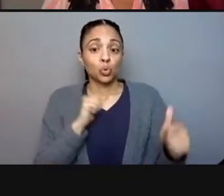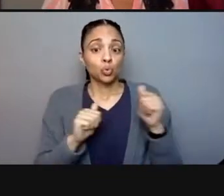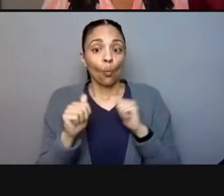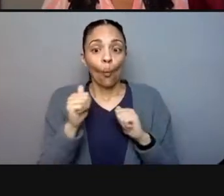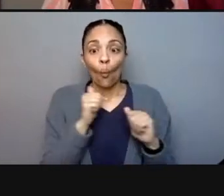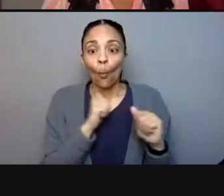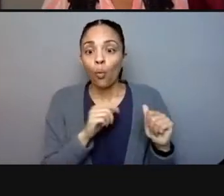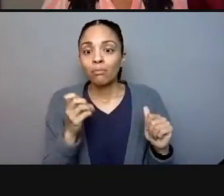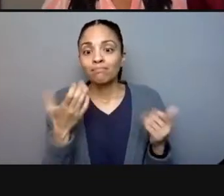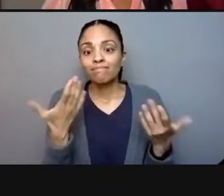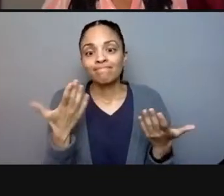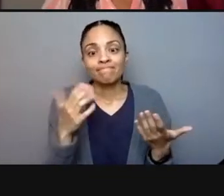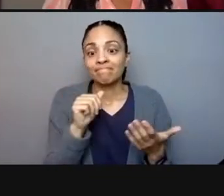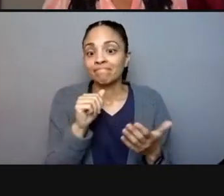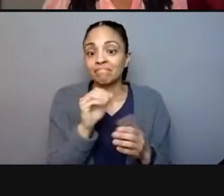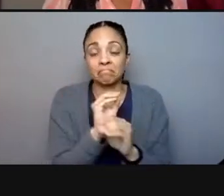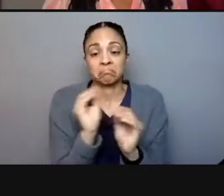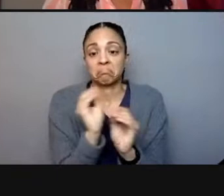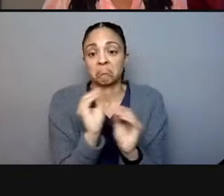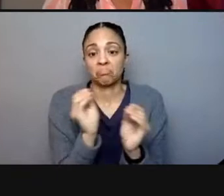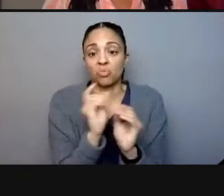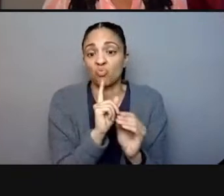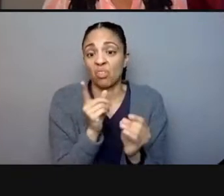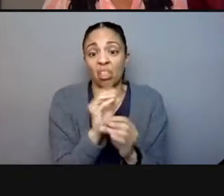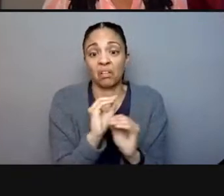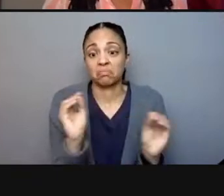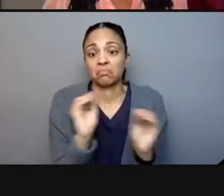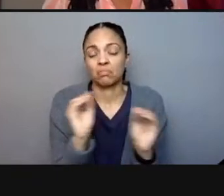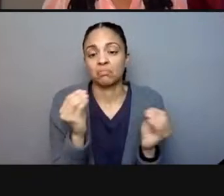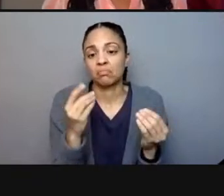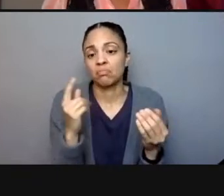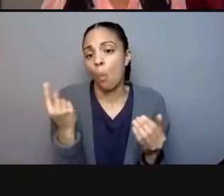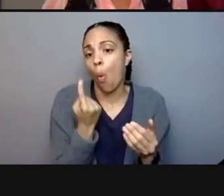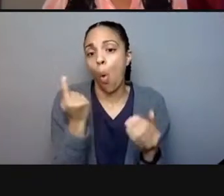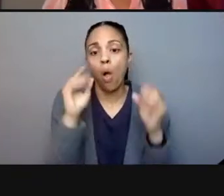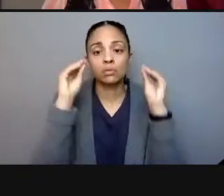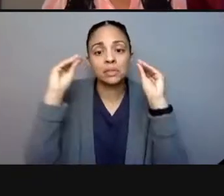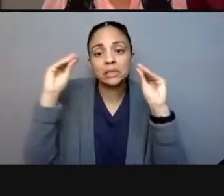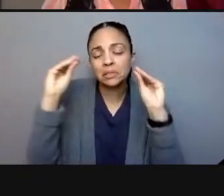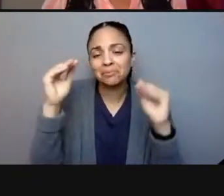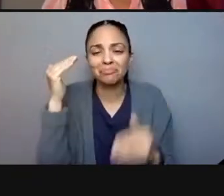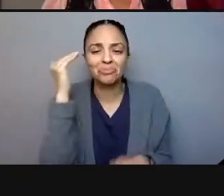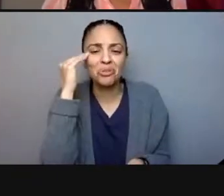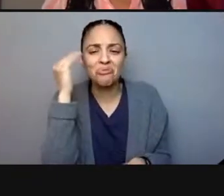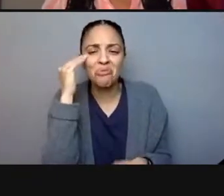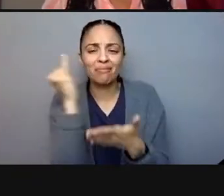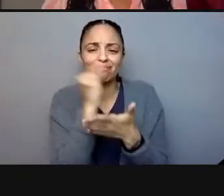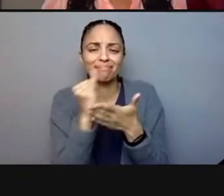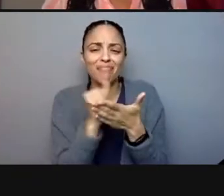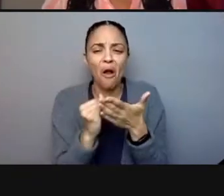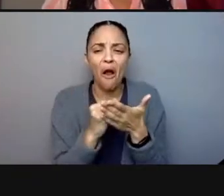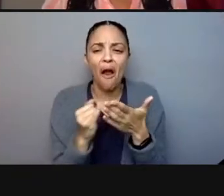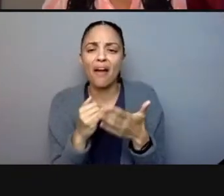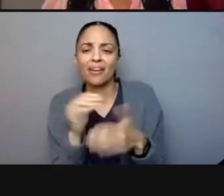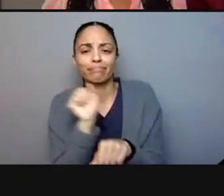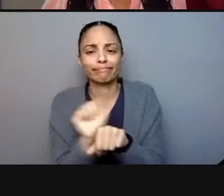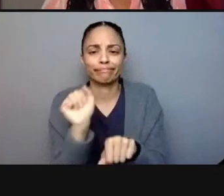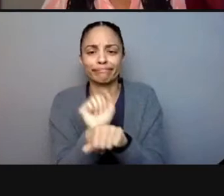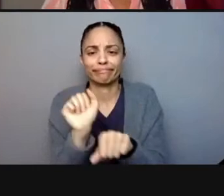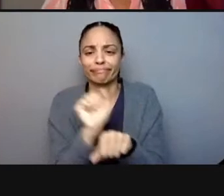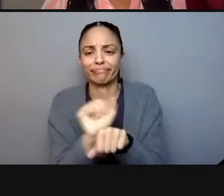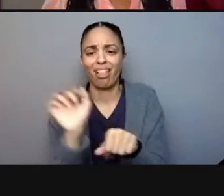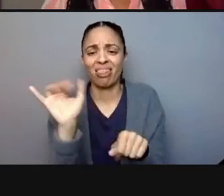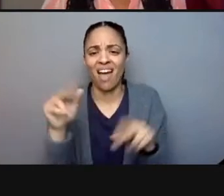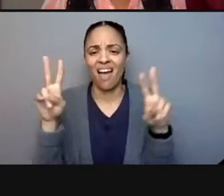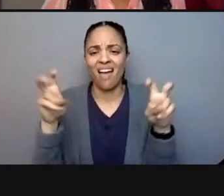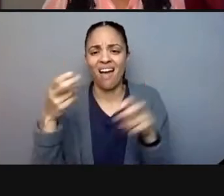teaching the artist hustle. But I just say, everybody, New York, go outside,